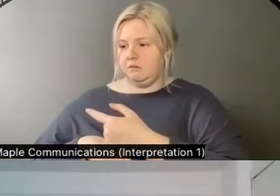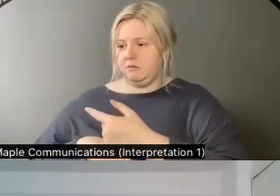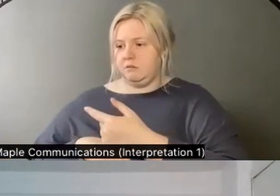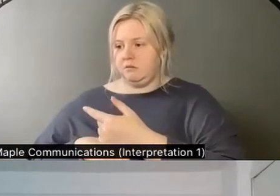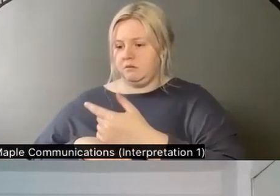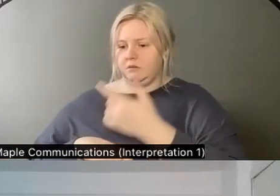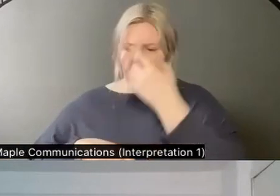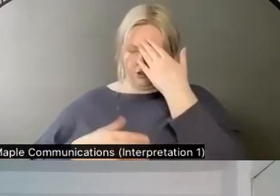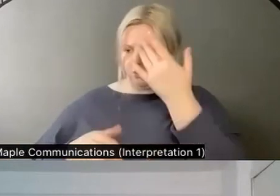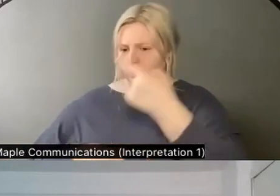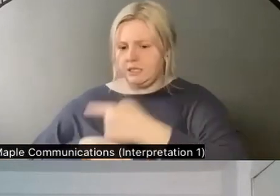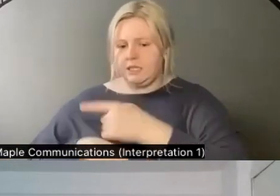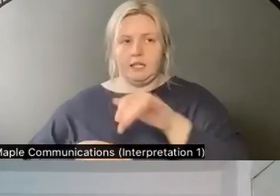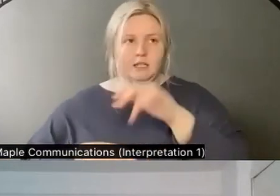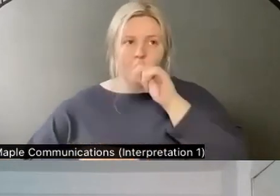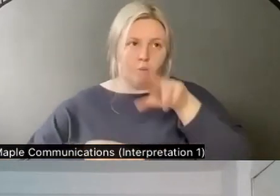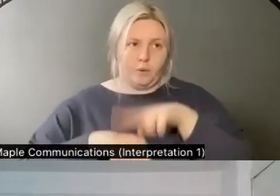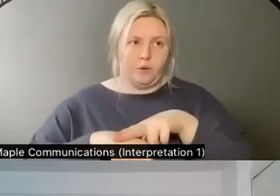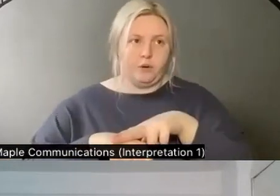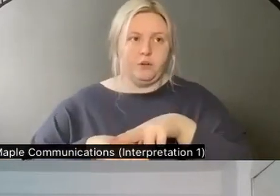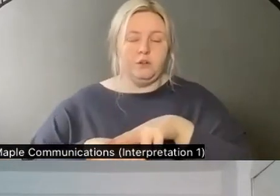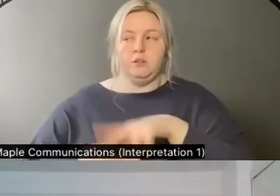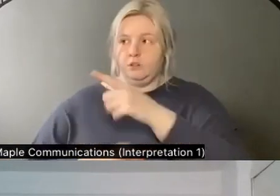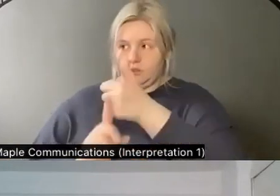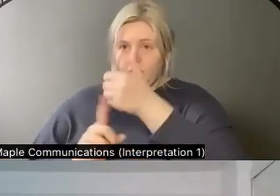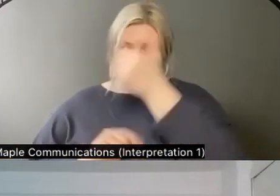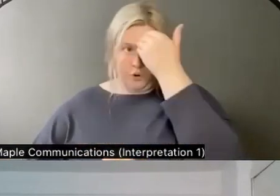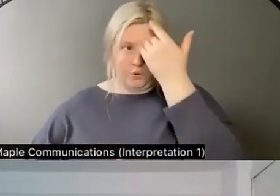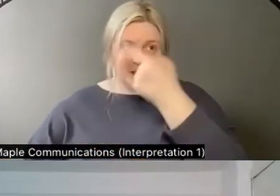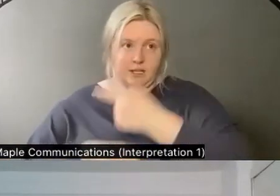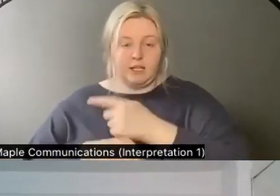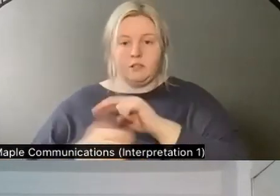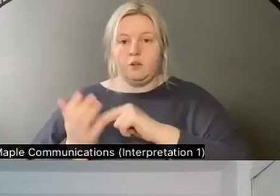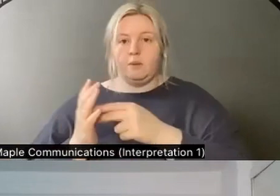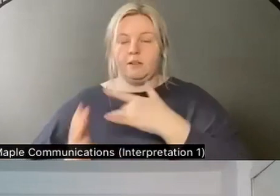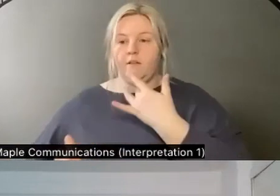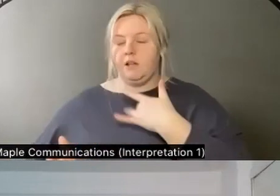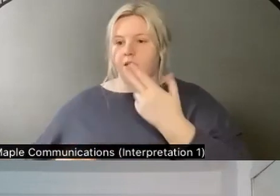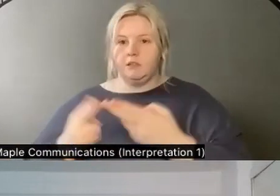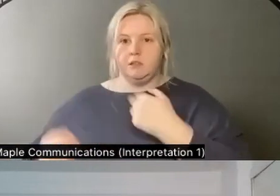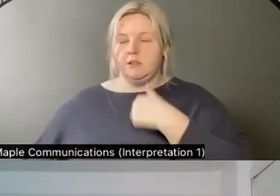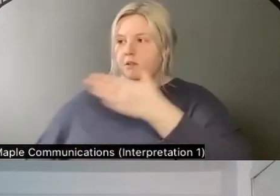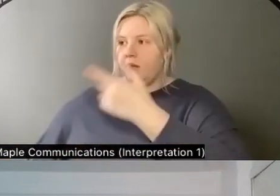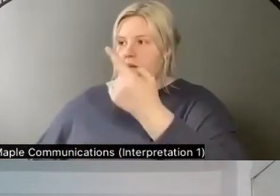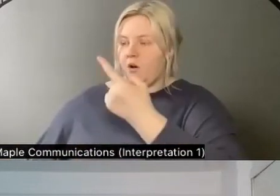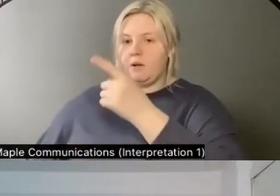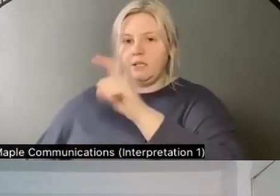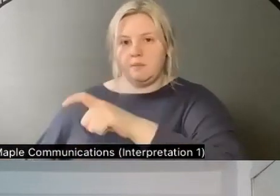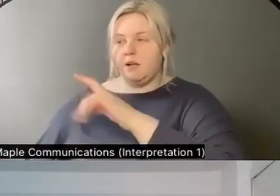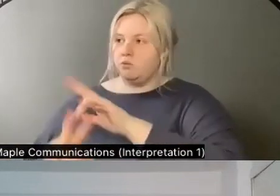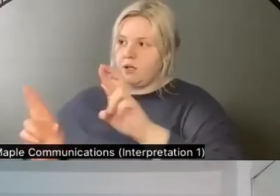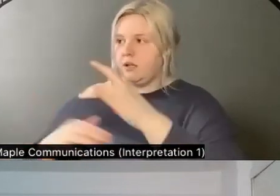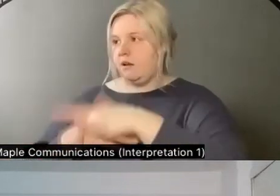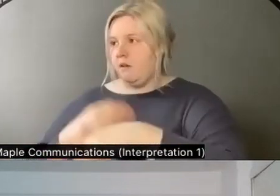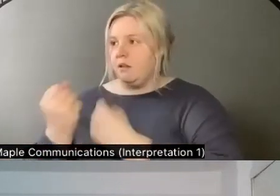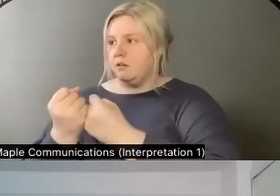week. So this constant vigilance to be there. And then in another situation, when